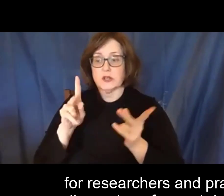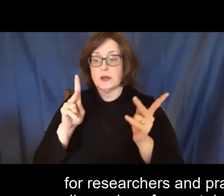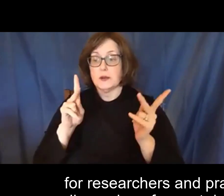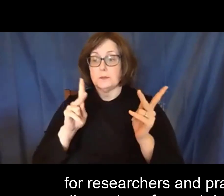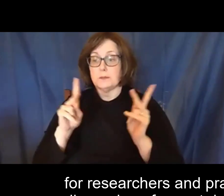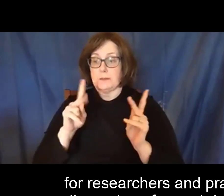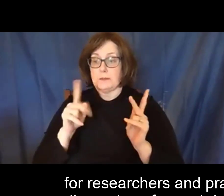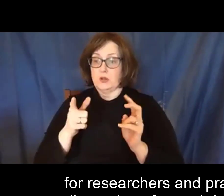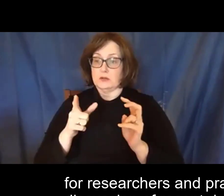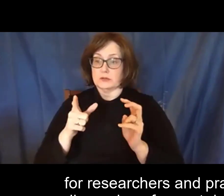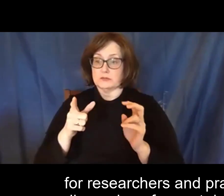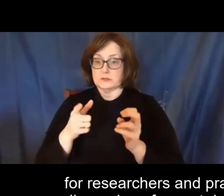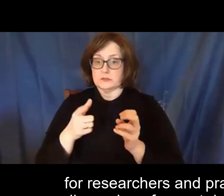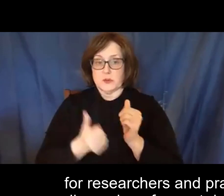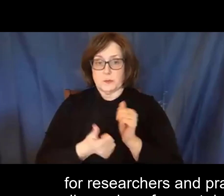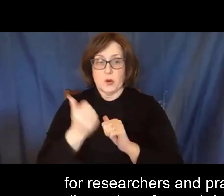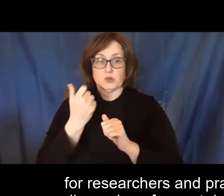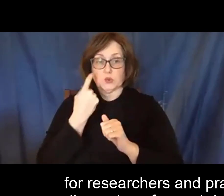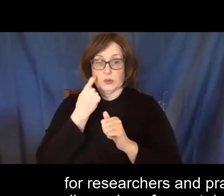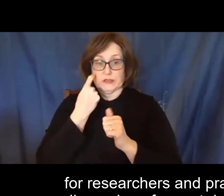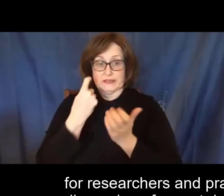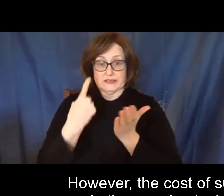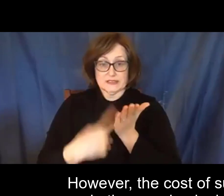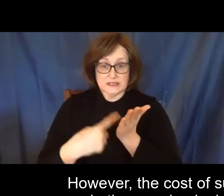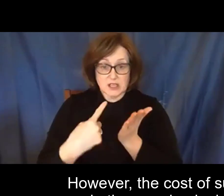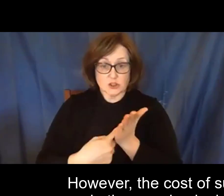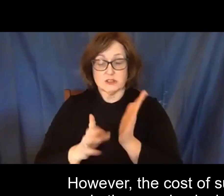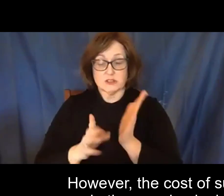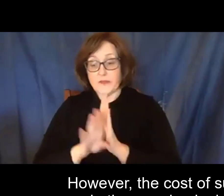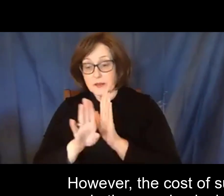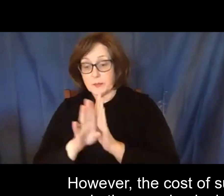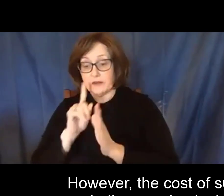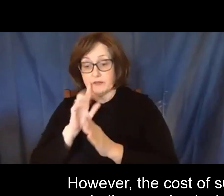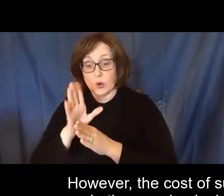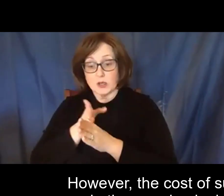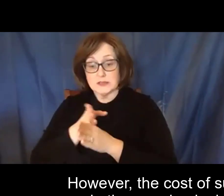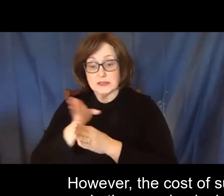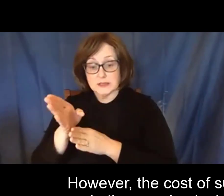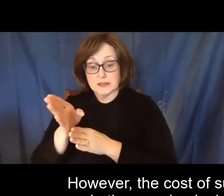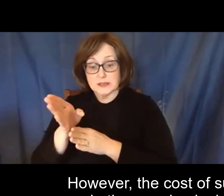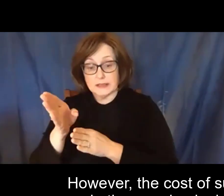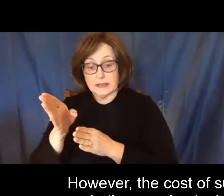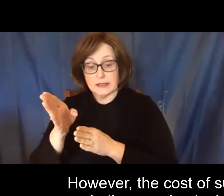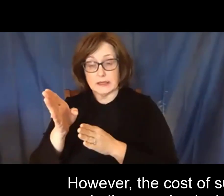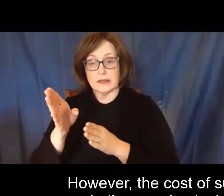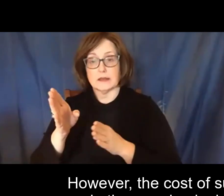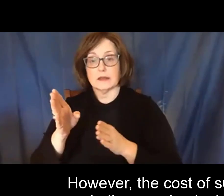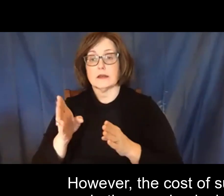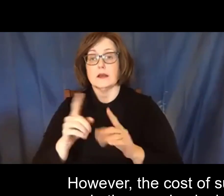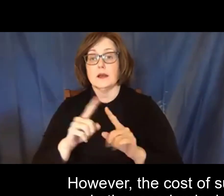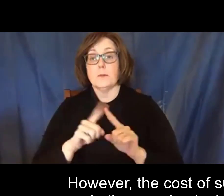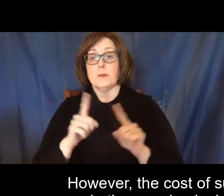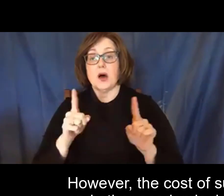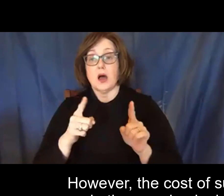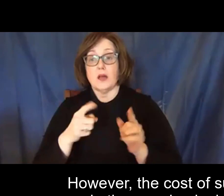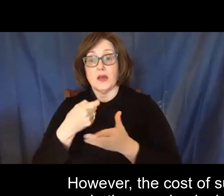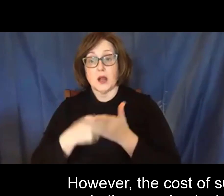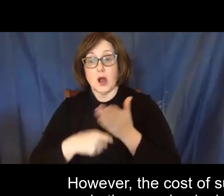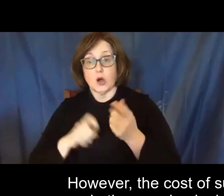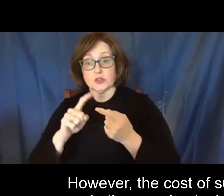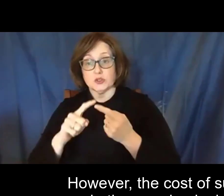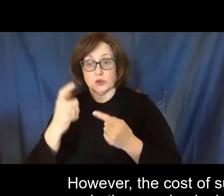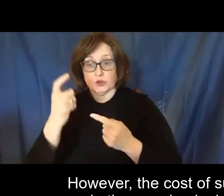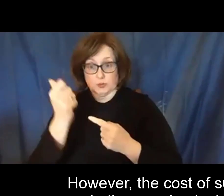discussions, discoveries, and developments in the discipline. However, the cost of subscriptions to Elsevier and